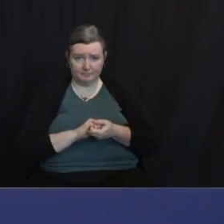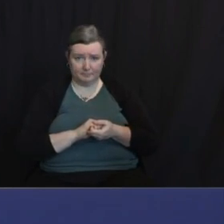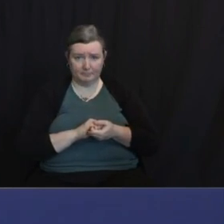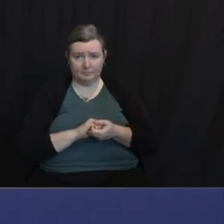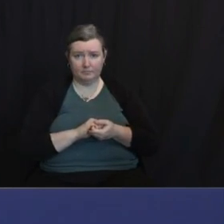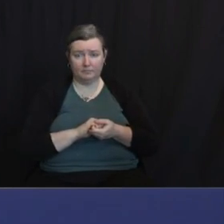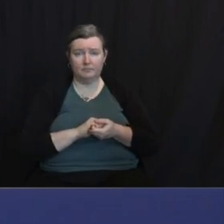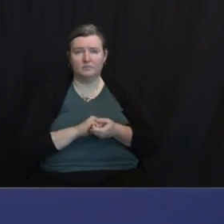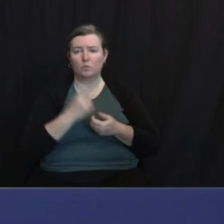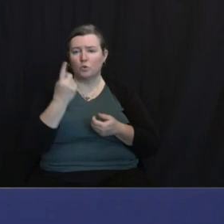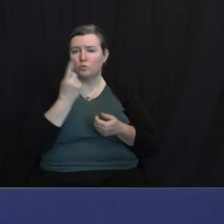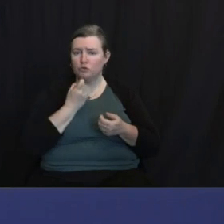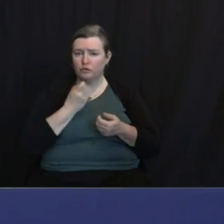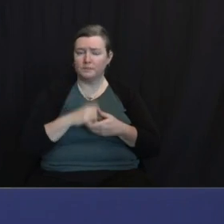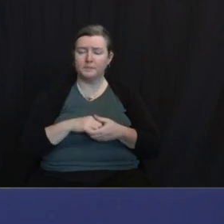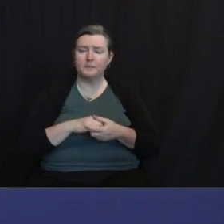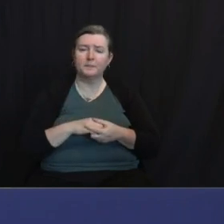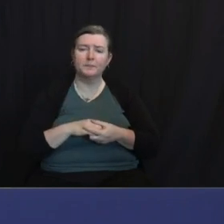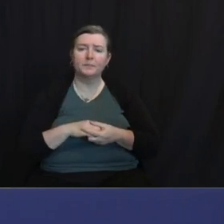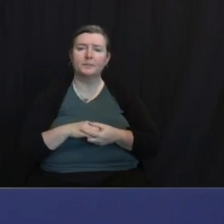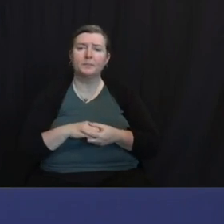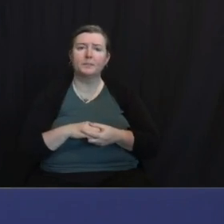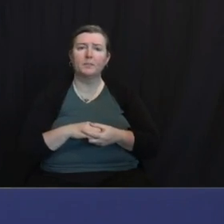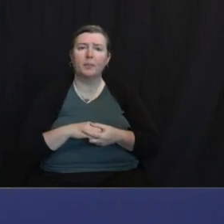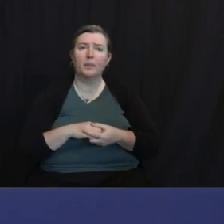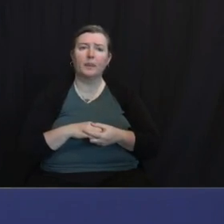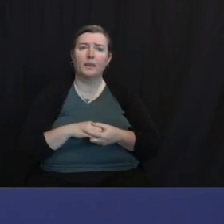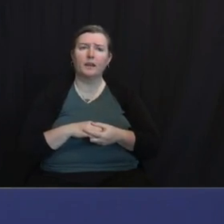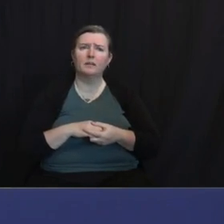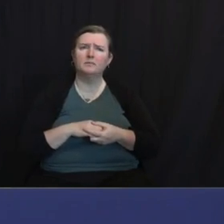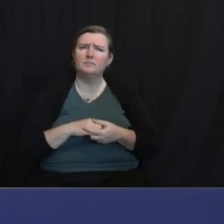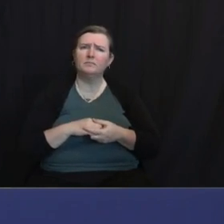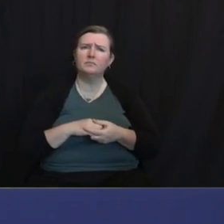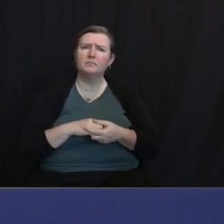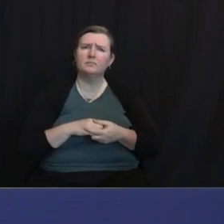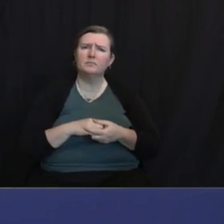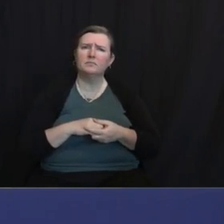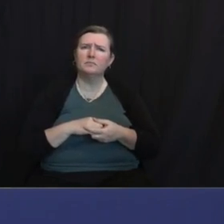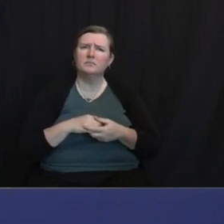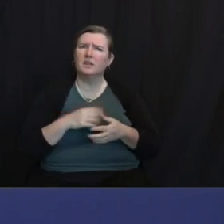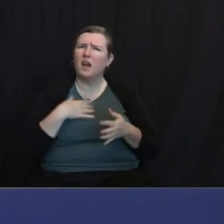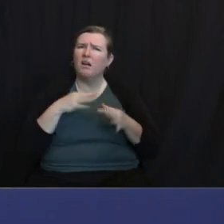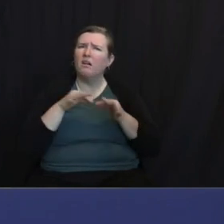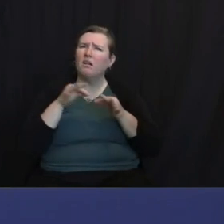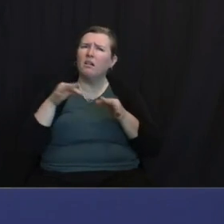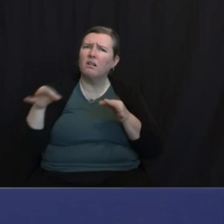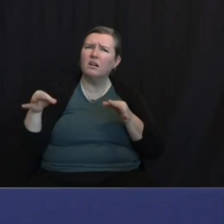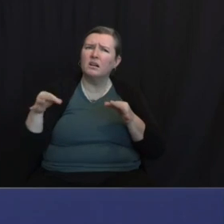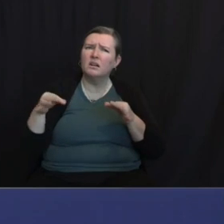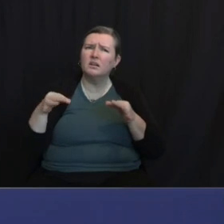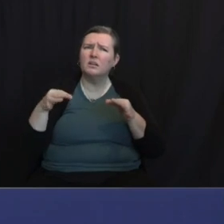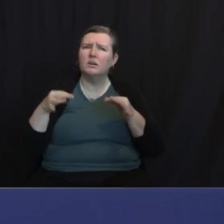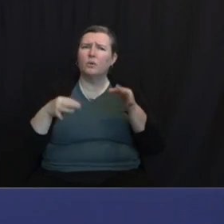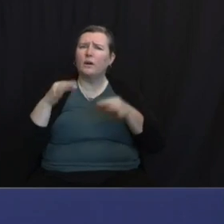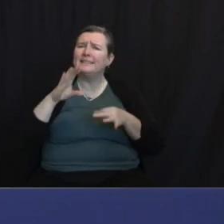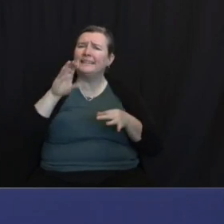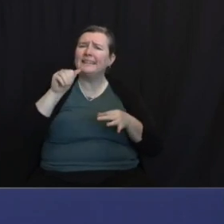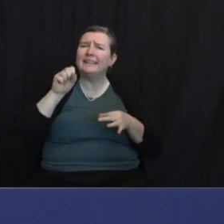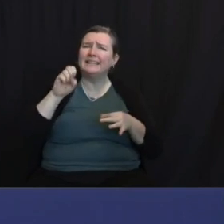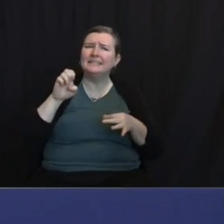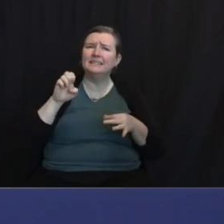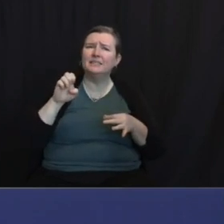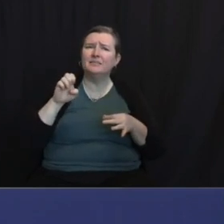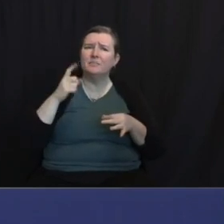Question from reporter Leah Mishkin. The state is facing historic delays in court cases as a result of the pandemic, but also because of a large number of